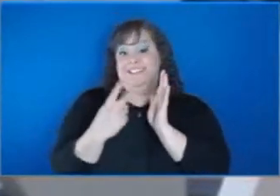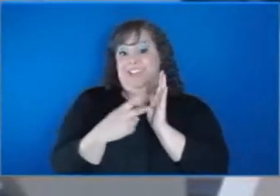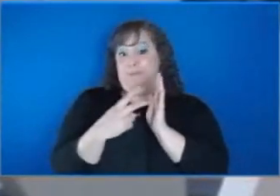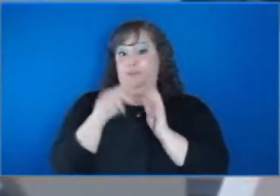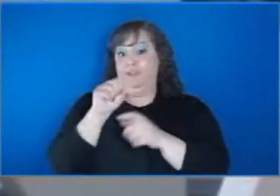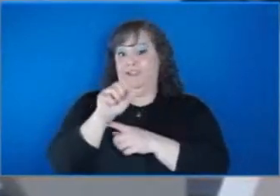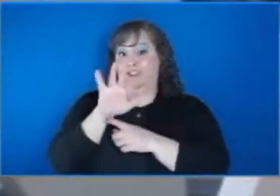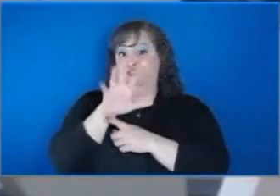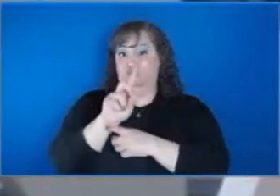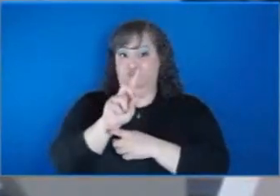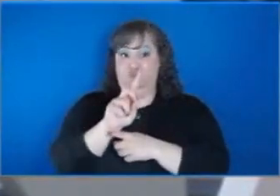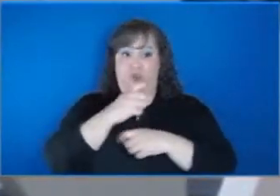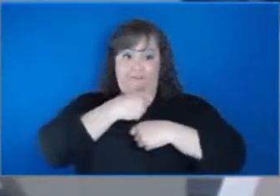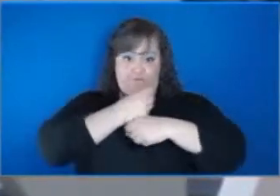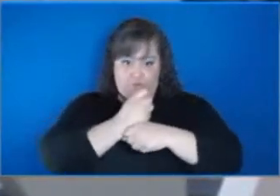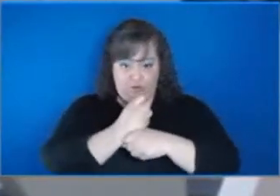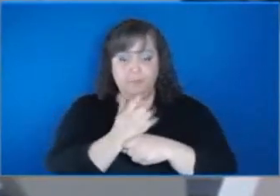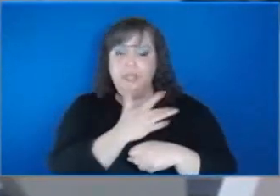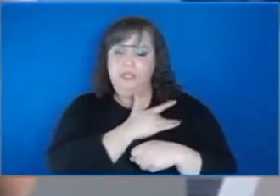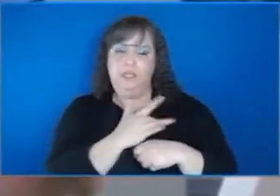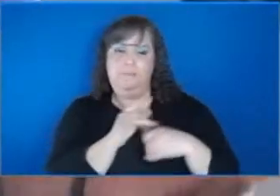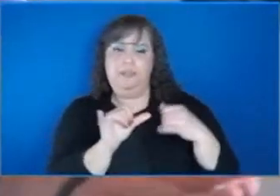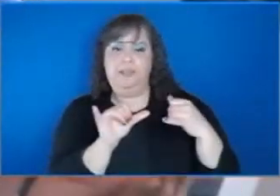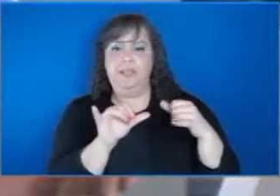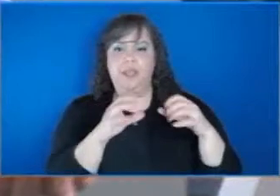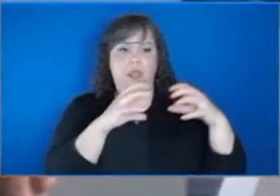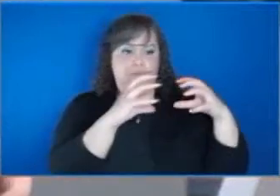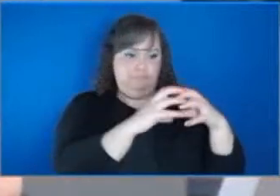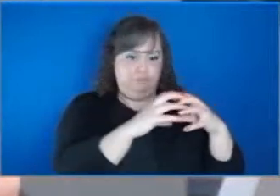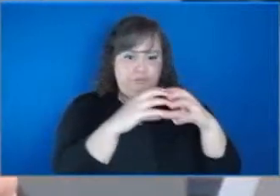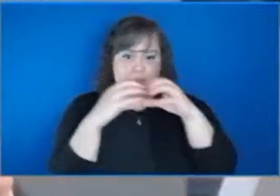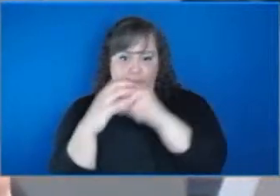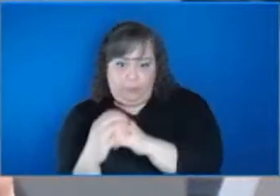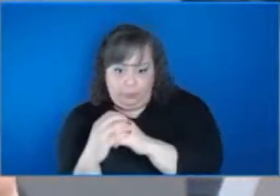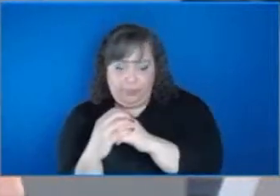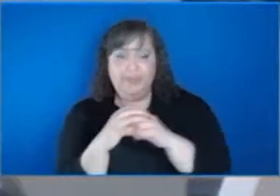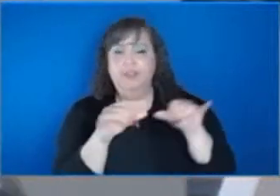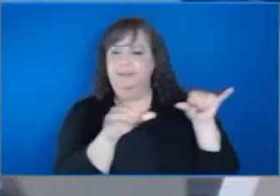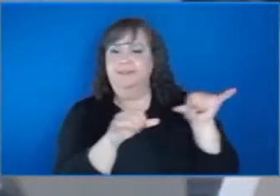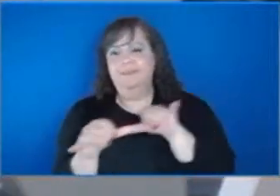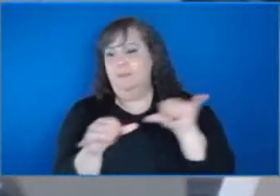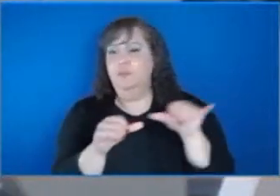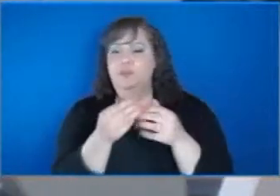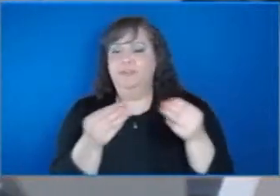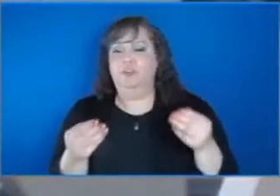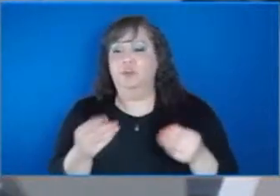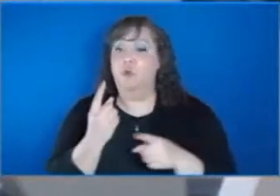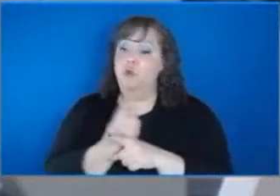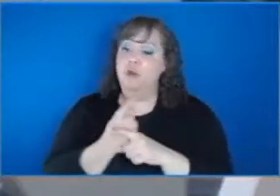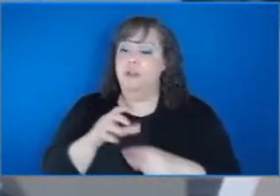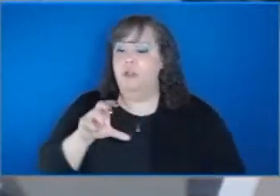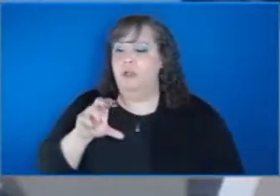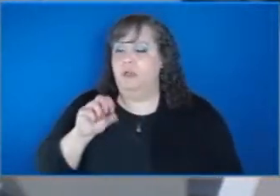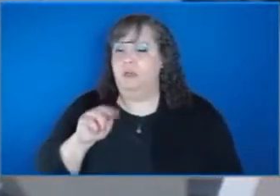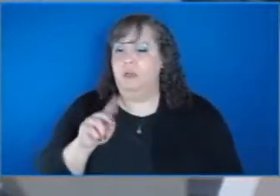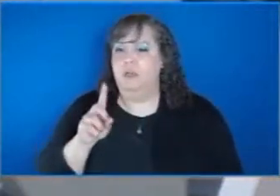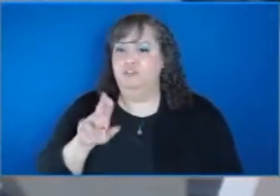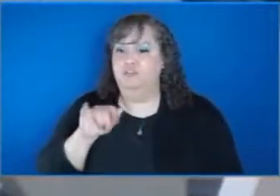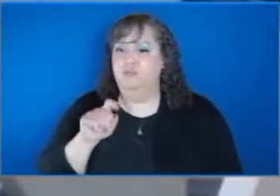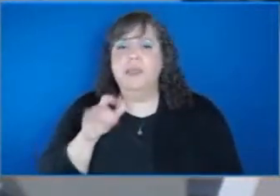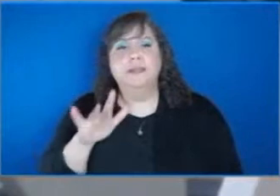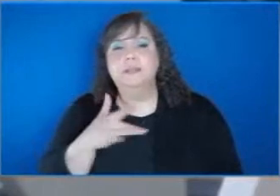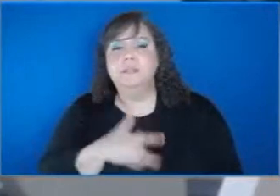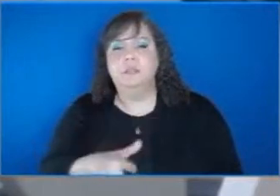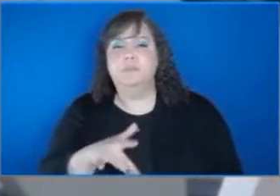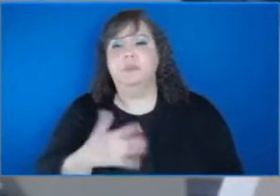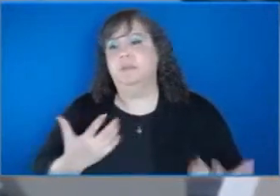going to be made of this ordinary chondrite material, which ordinary chondrites are mixtures of rock and metal mixed together. They're 4.5